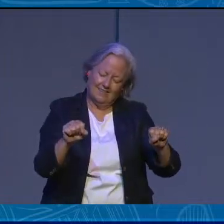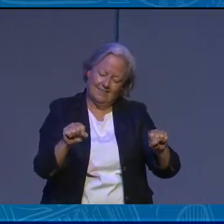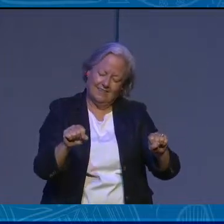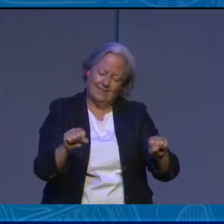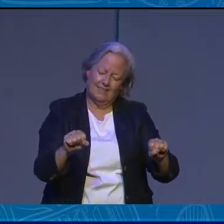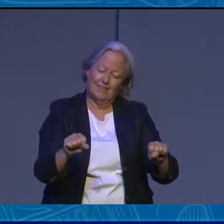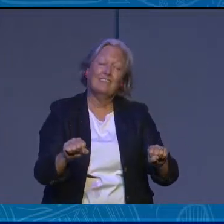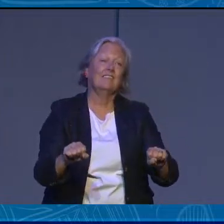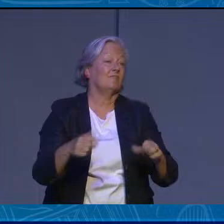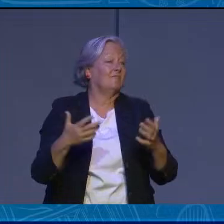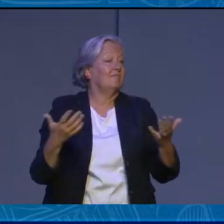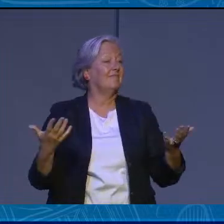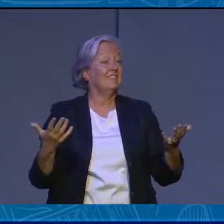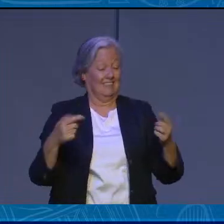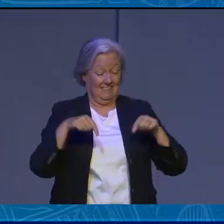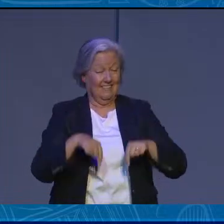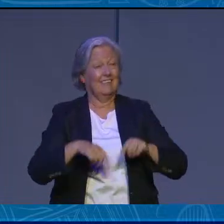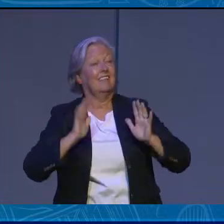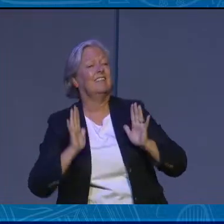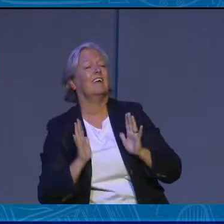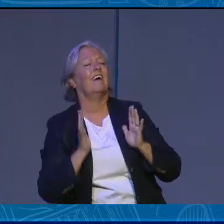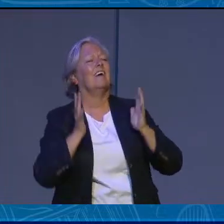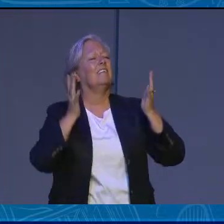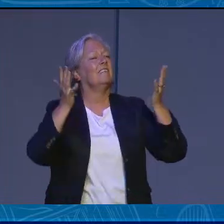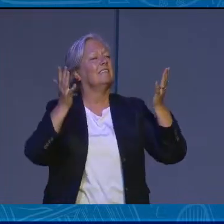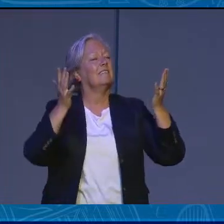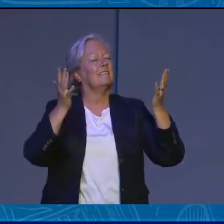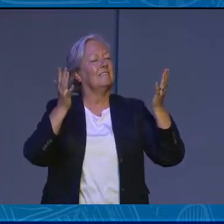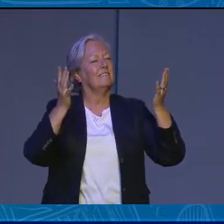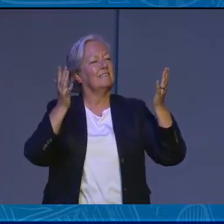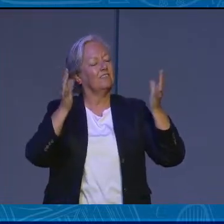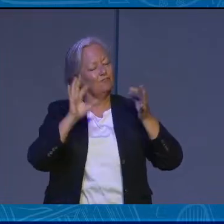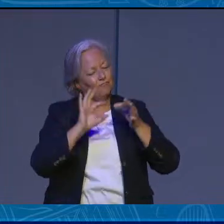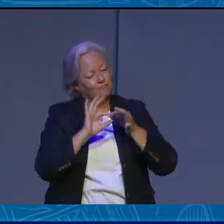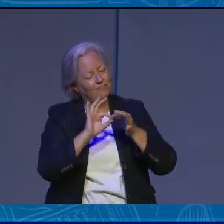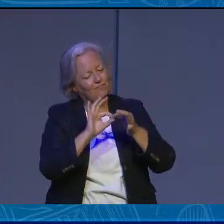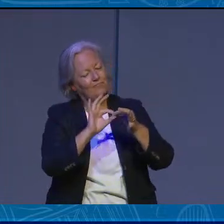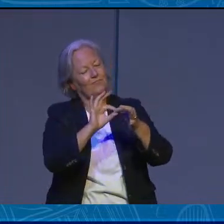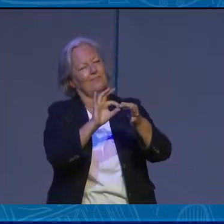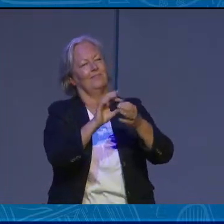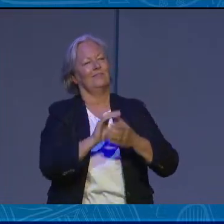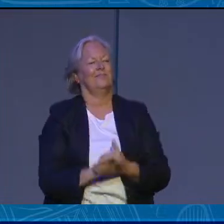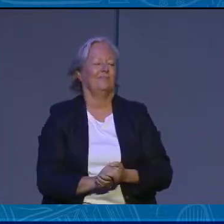for the world we're gonna make.